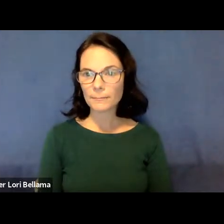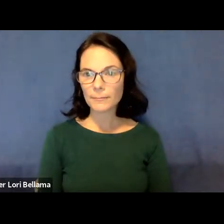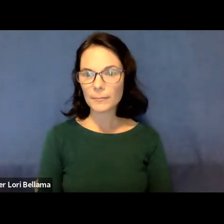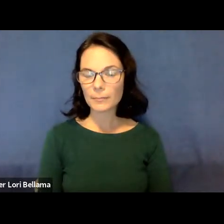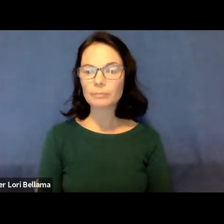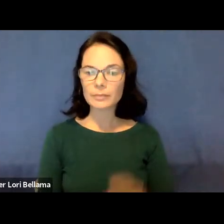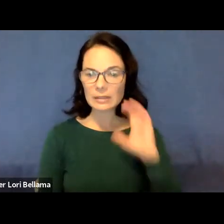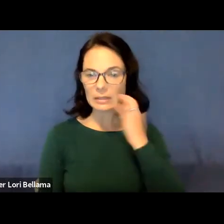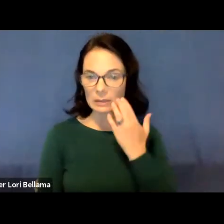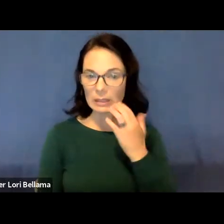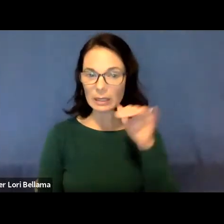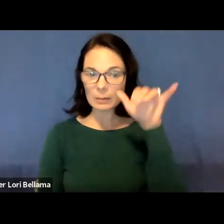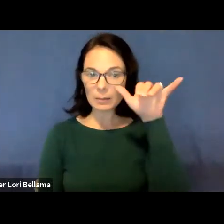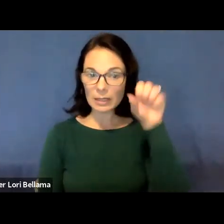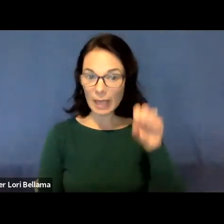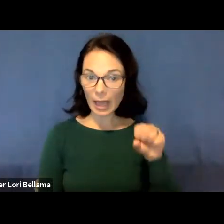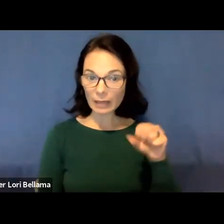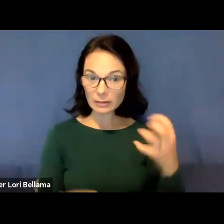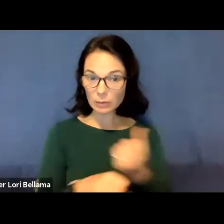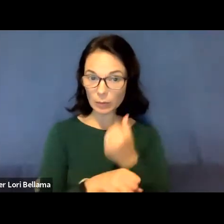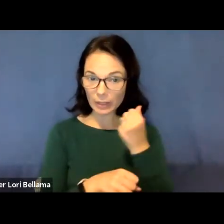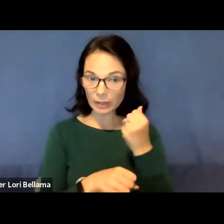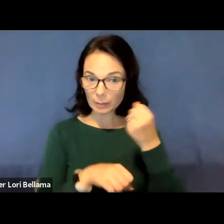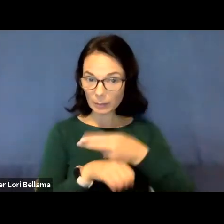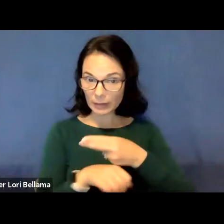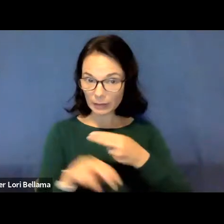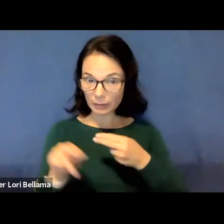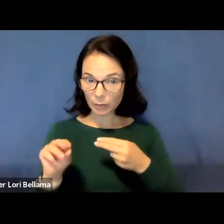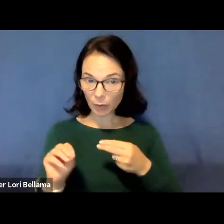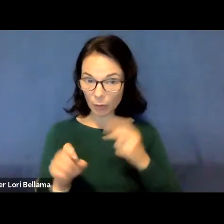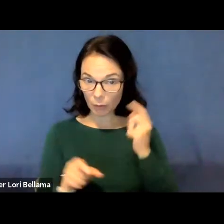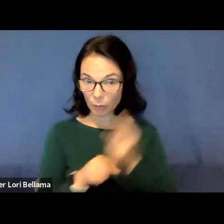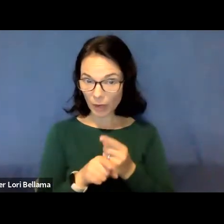looks like the yeses prevail. Do you agree, Steve?